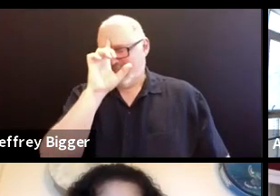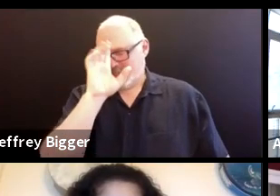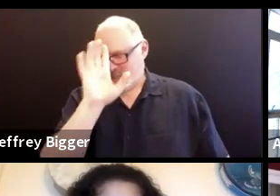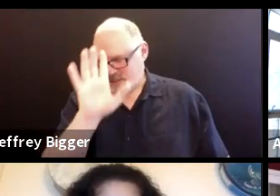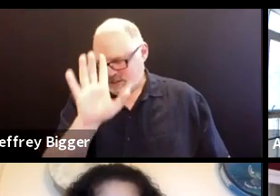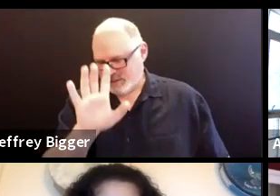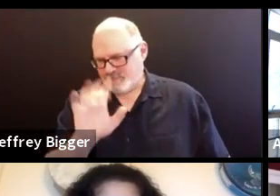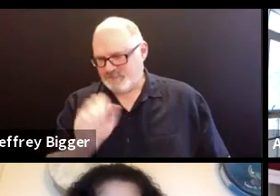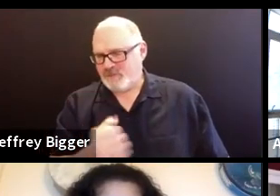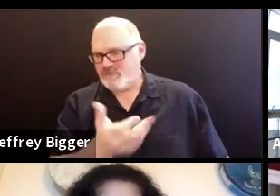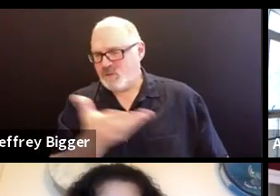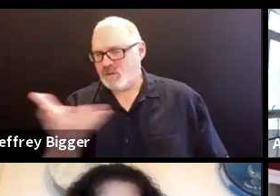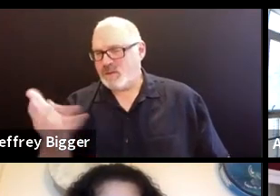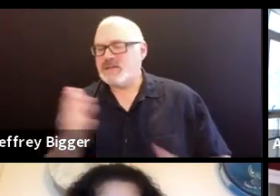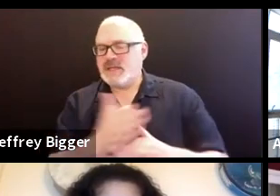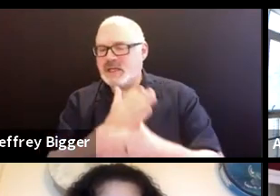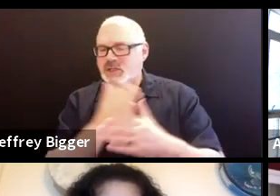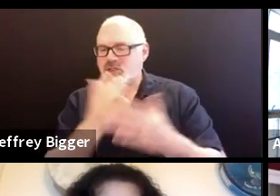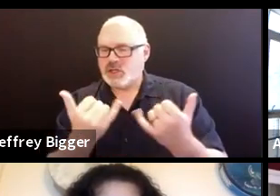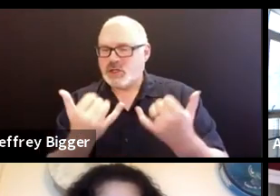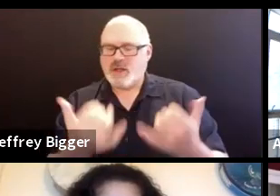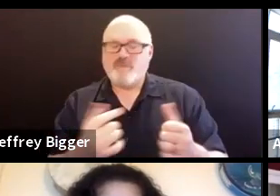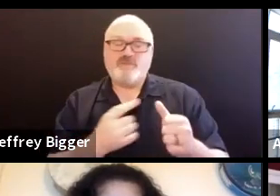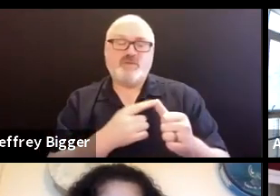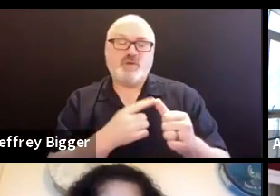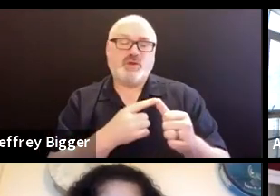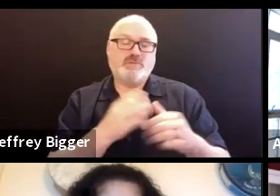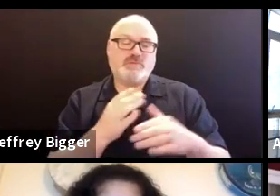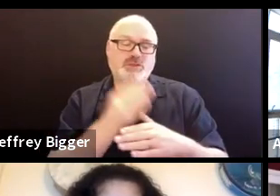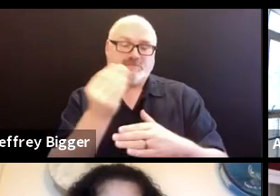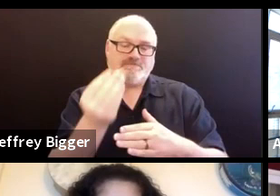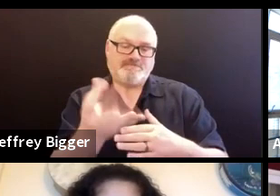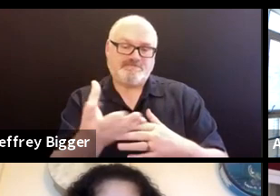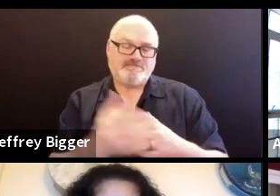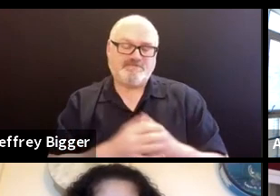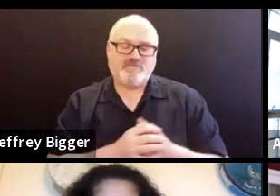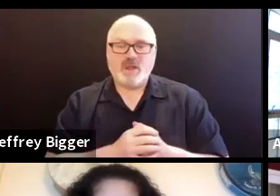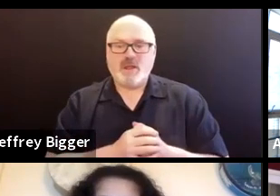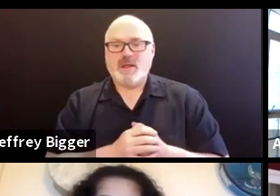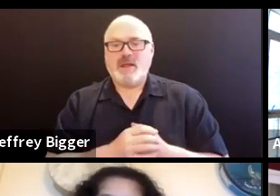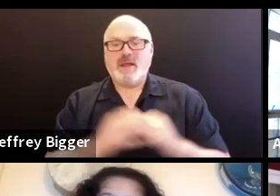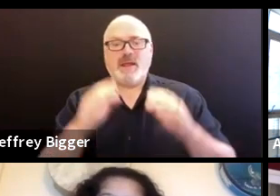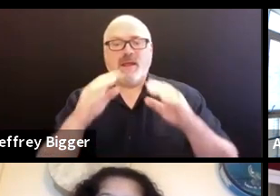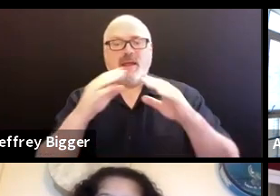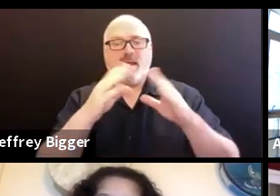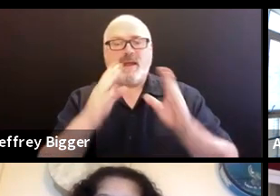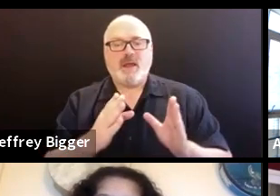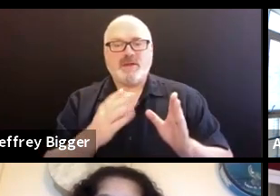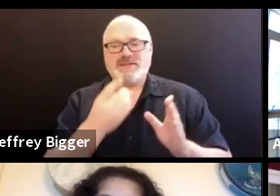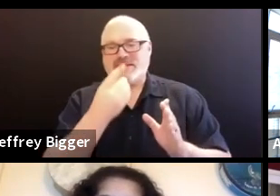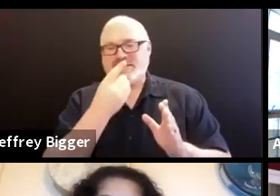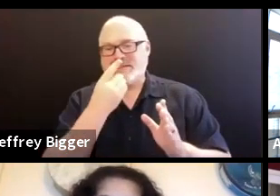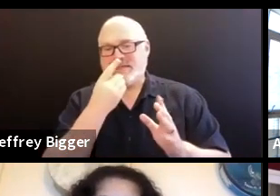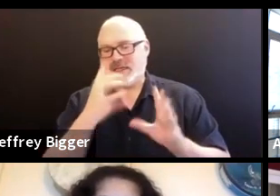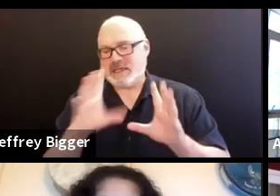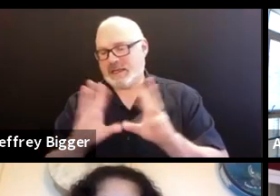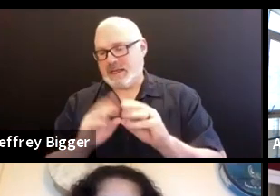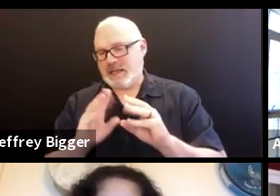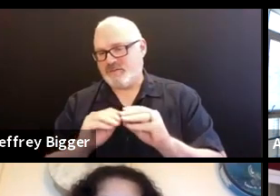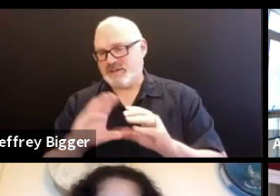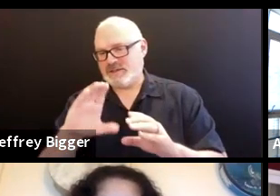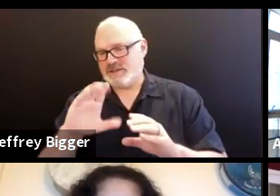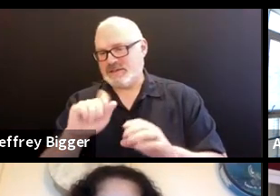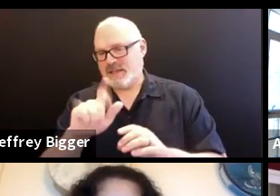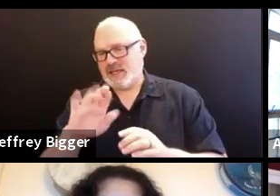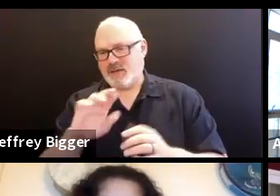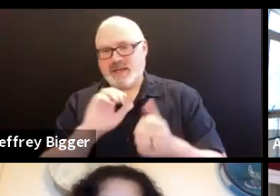few things that I can share with you. The first is that housing and dining, conferences and catering, and athletics